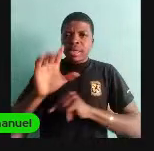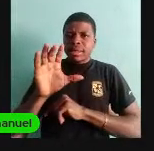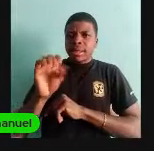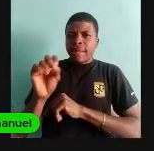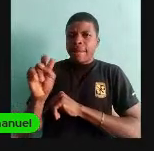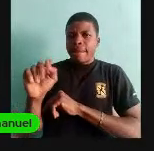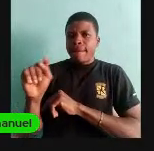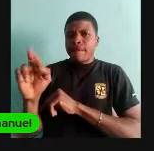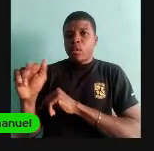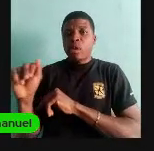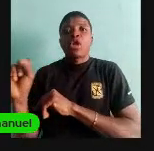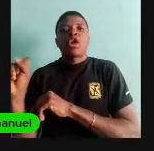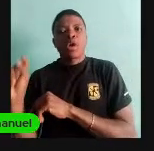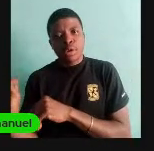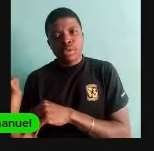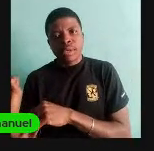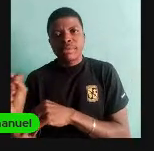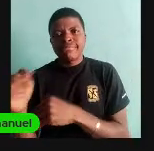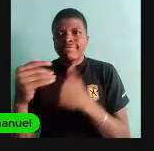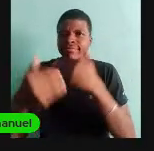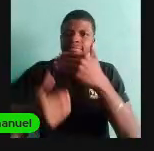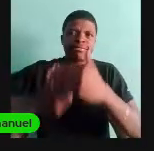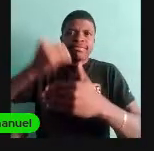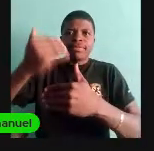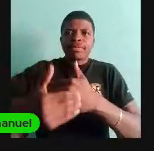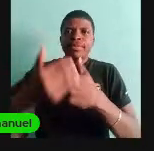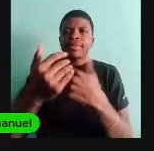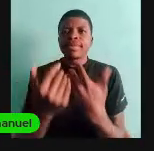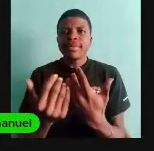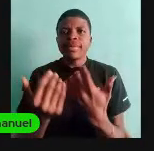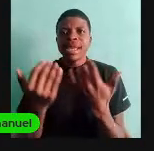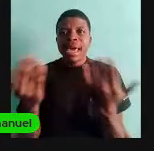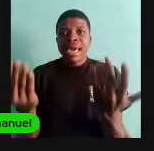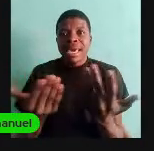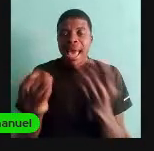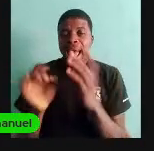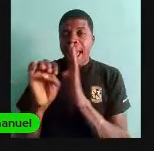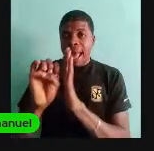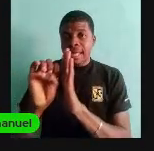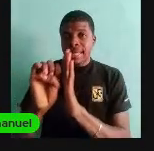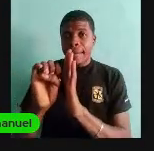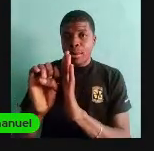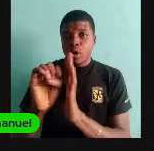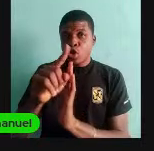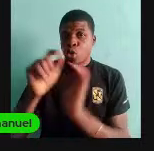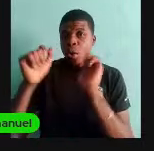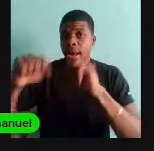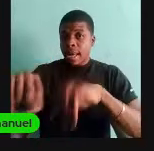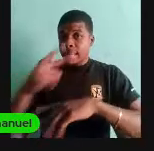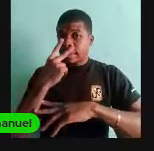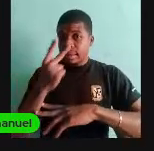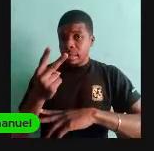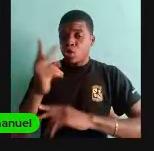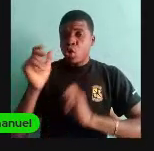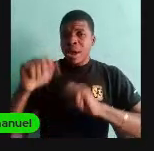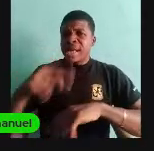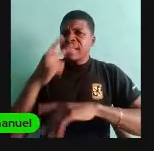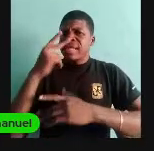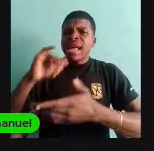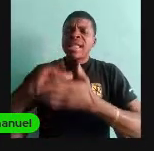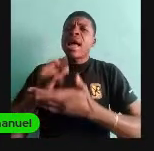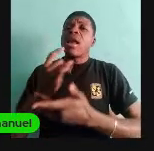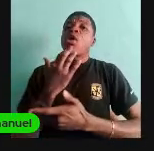slide, please. Now here are other examples you can see. You see that the colors here are basically